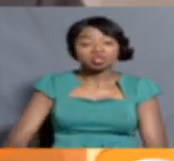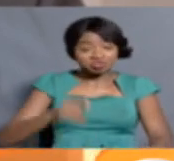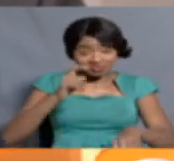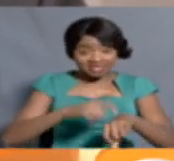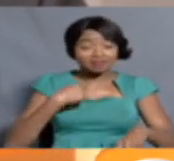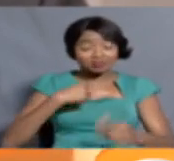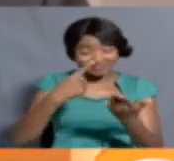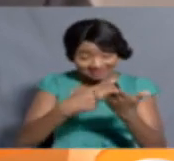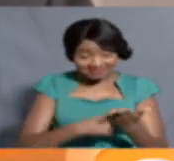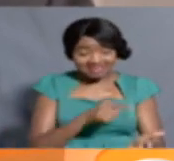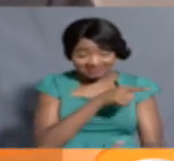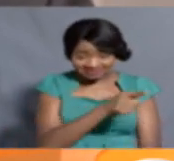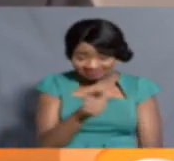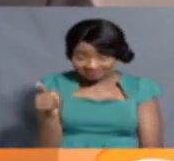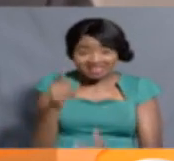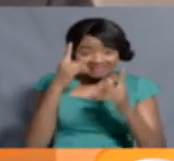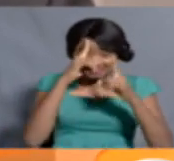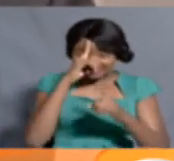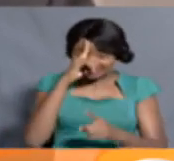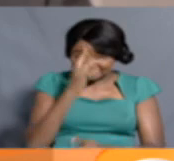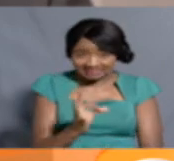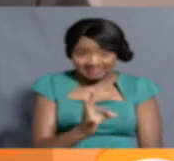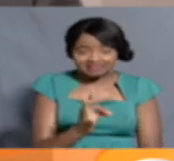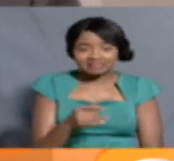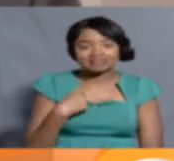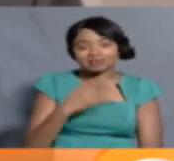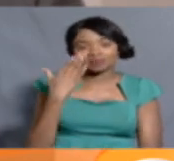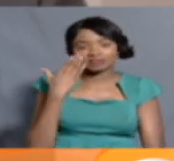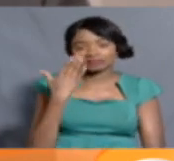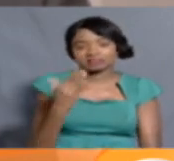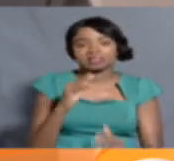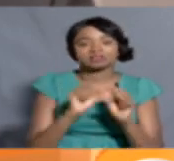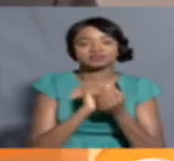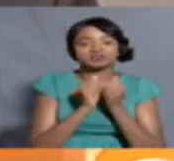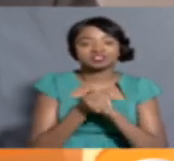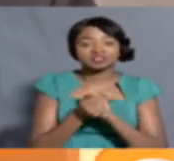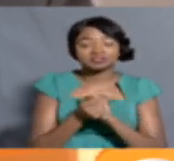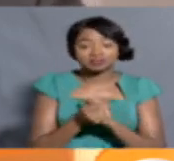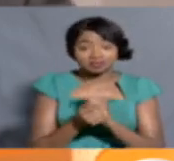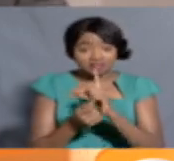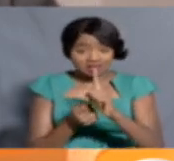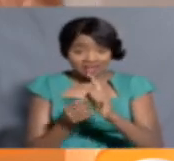sense in it. And in any case, we are a country of total contradictions. On one